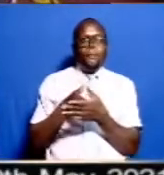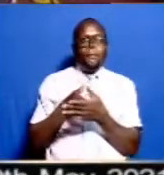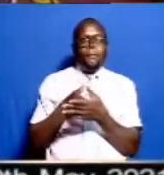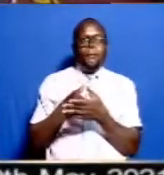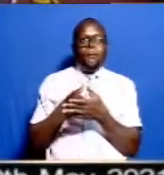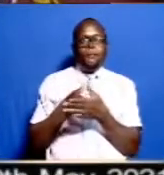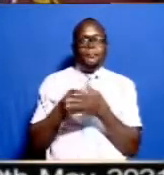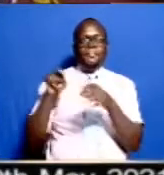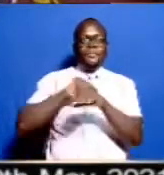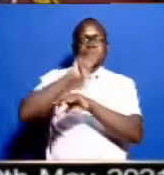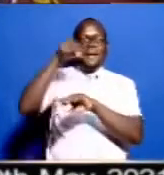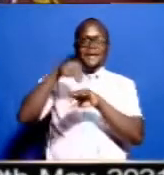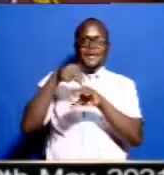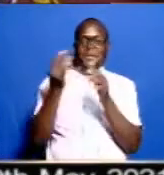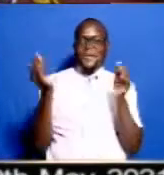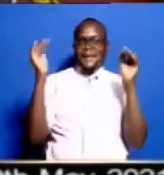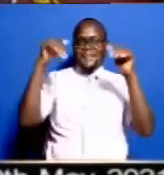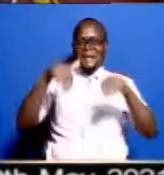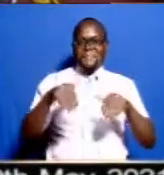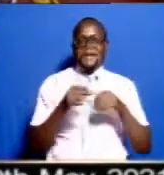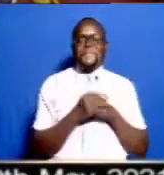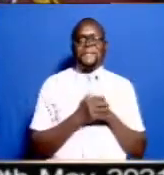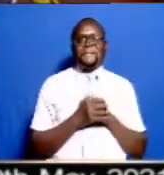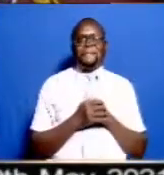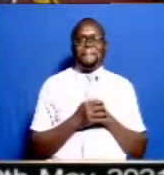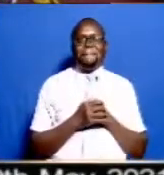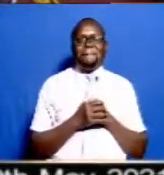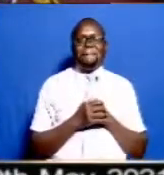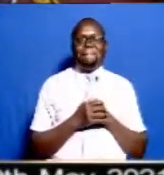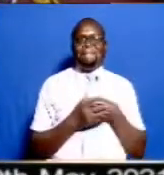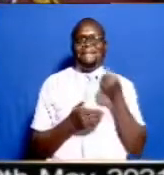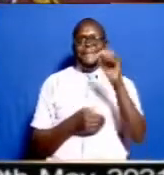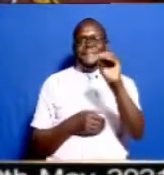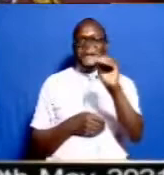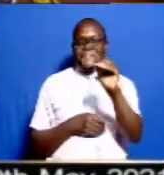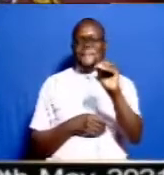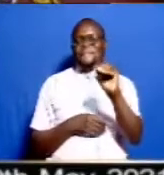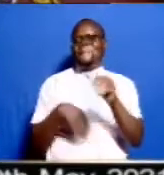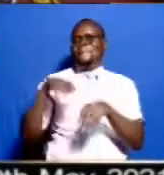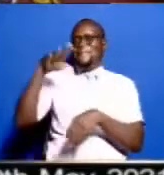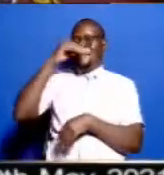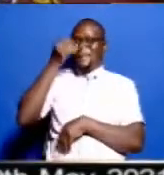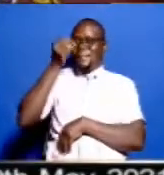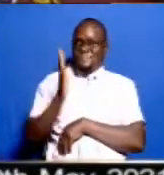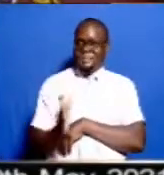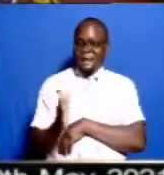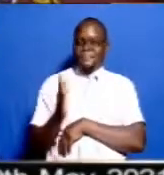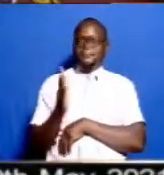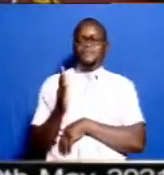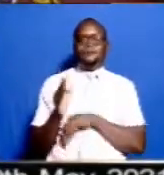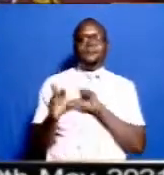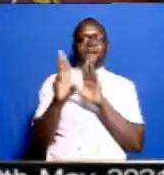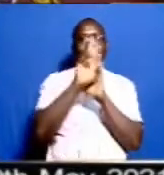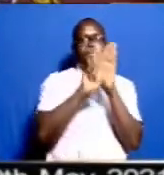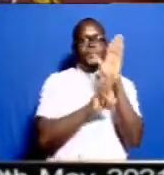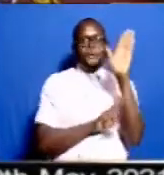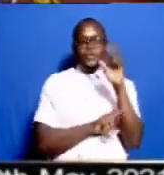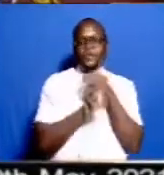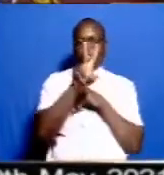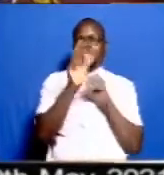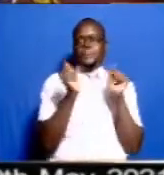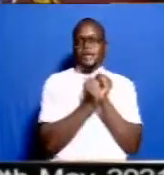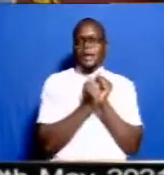to the National Assembly. And therefore, Madam Speaker, pursuant to Standing Order Number